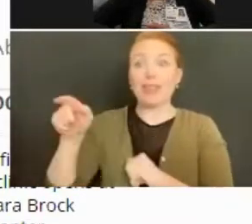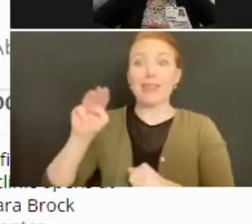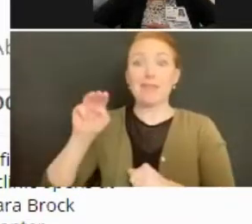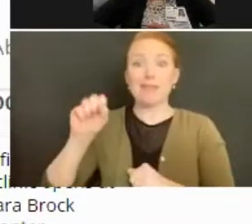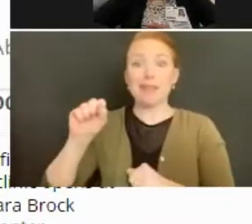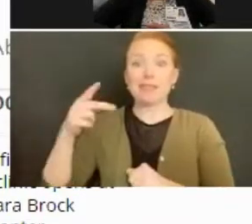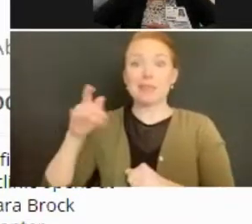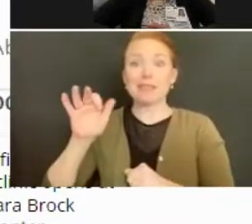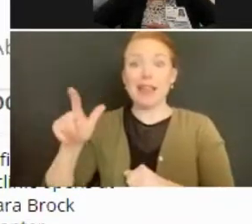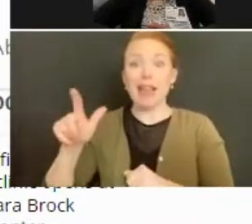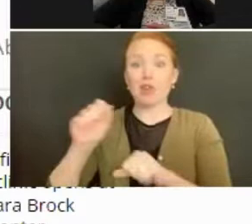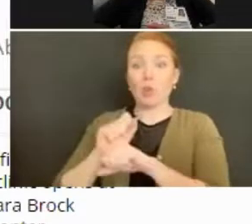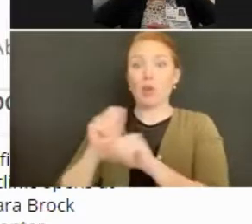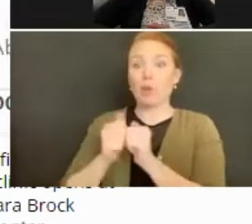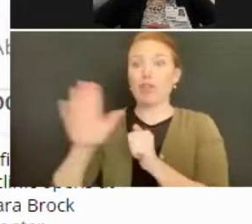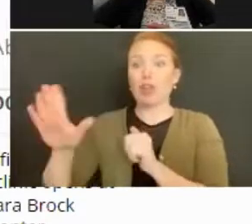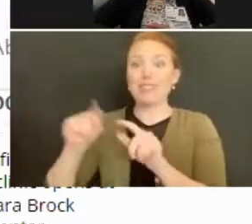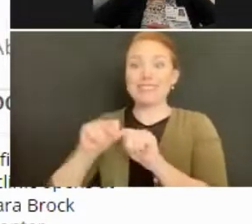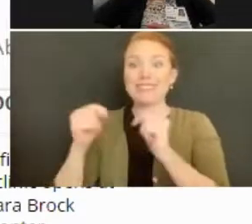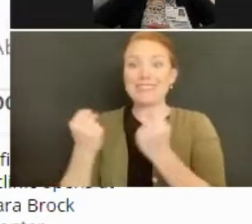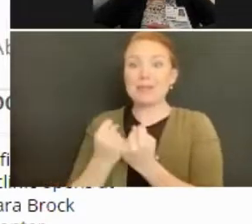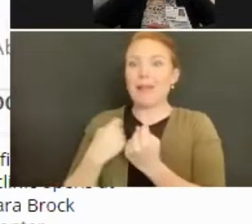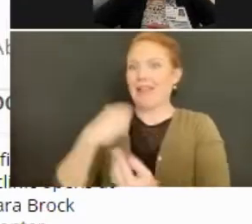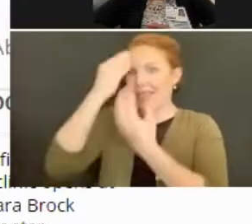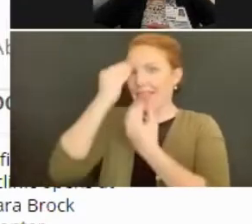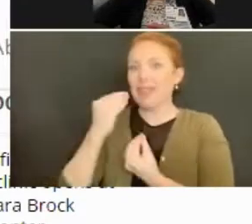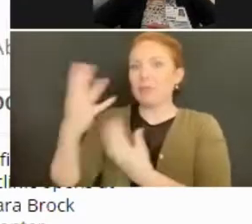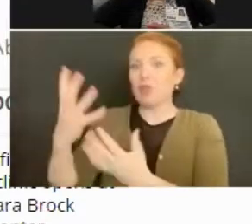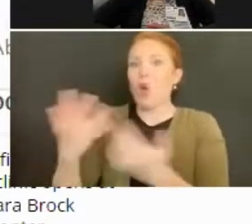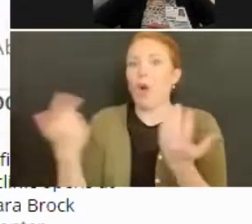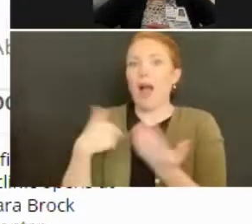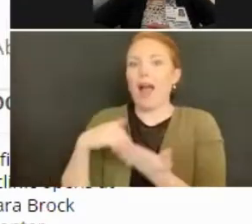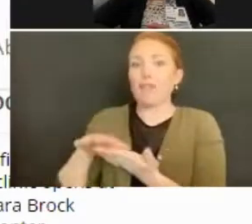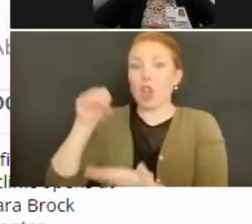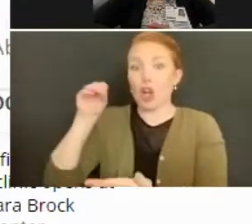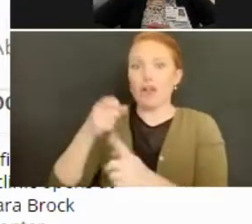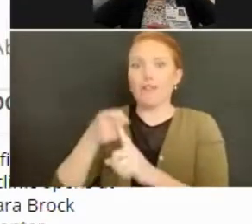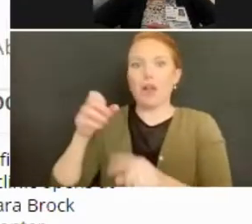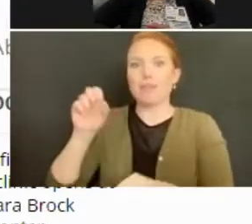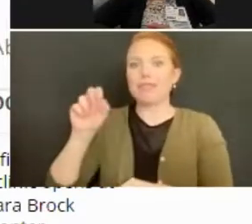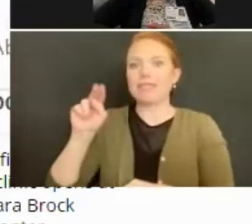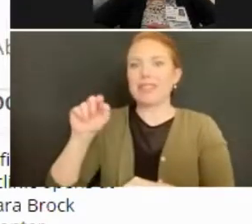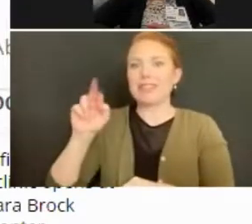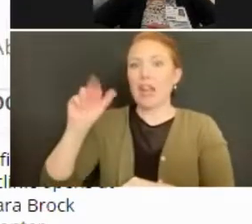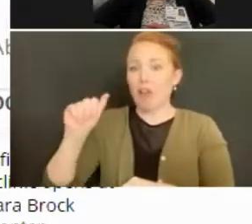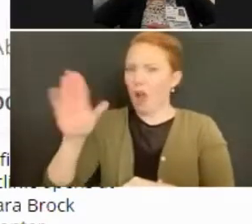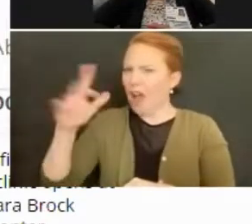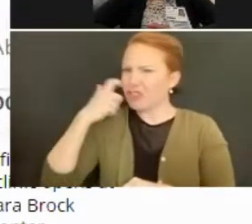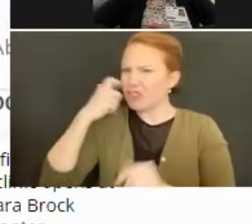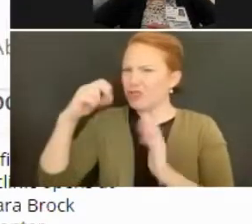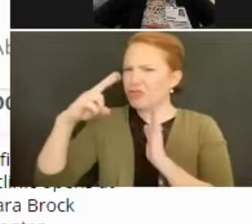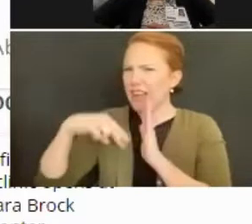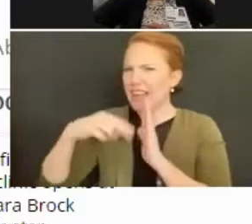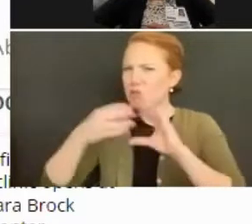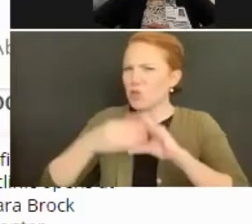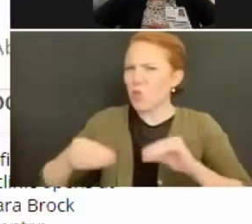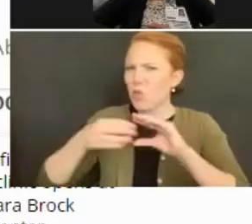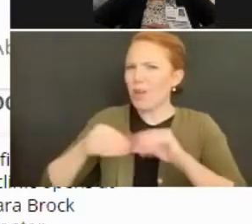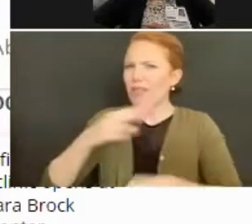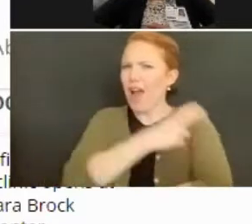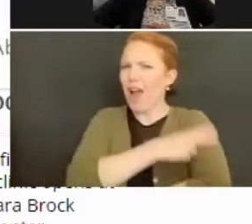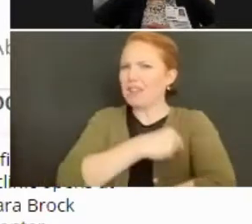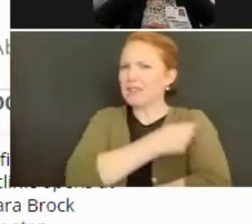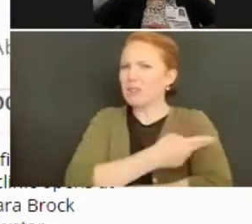already tell her something I've learned about Centera. I could say, I just read the story about how the hospital system donated